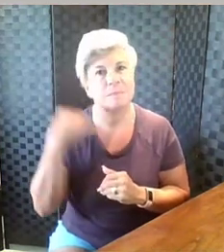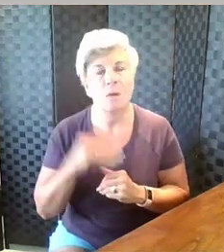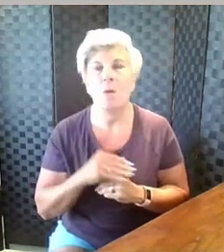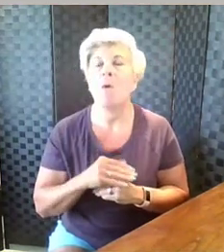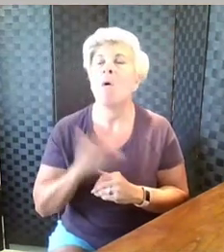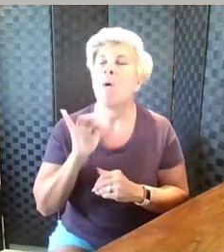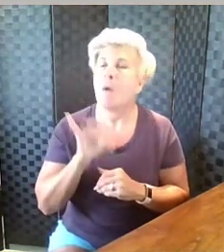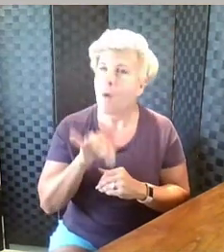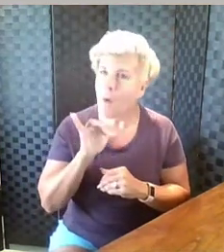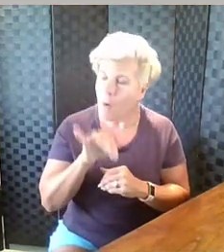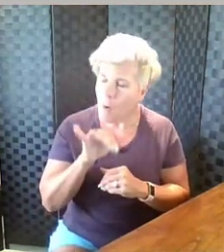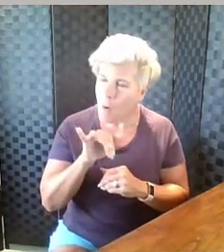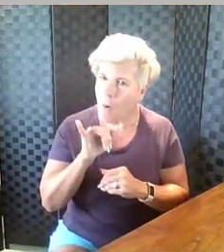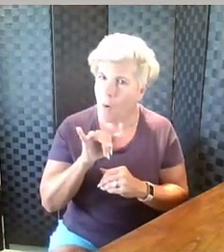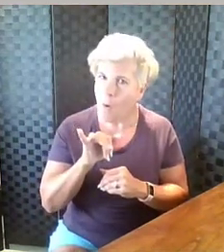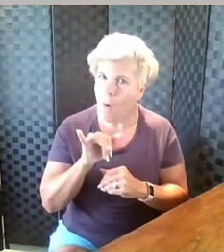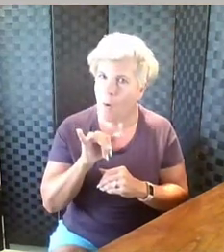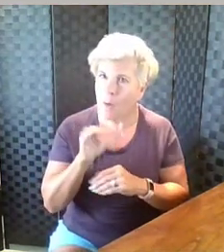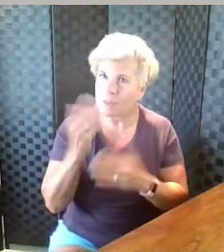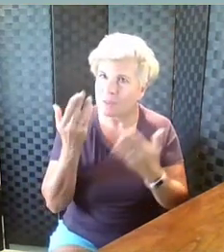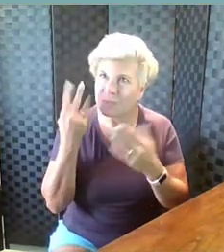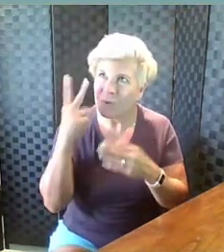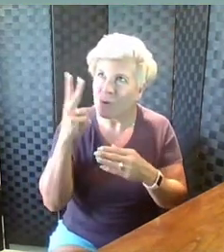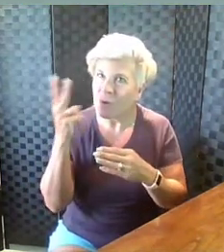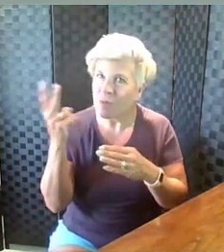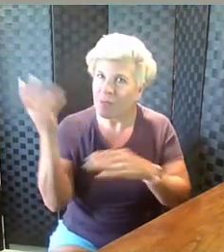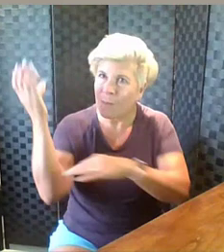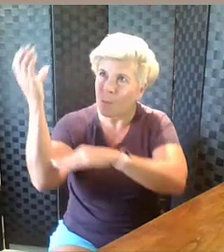Oh, it's evening.